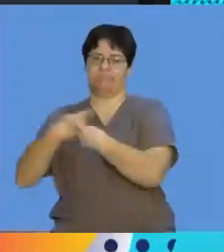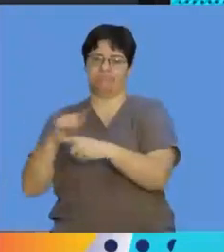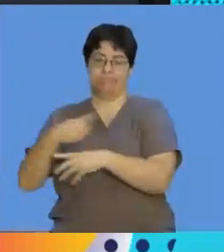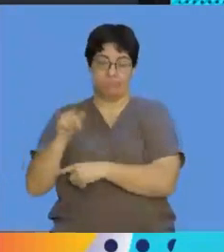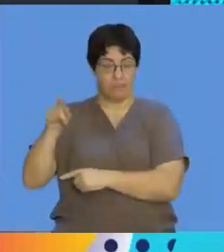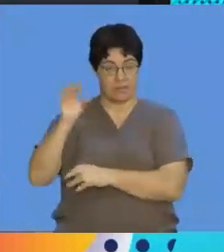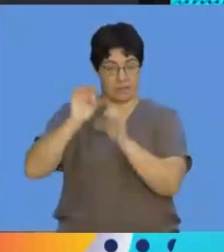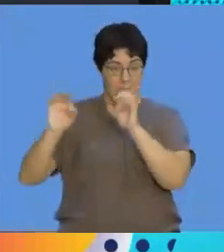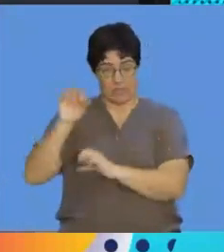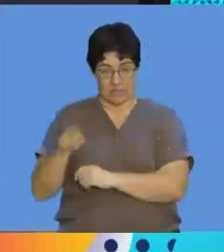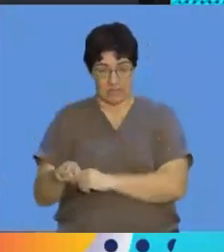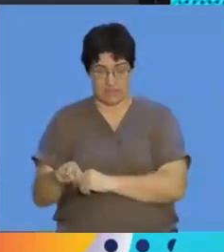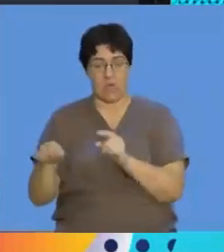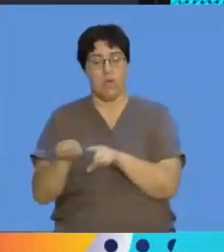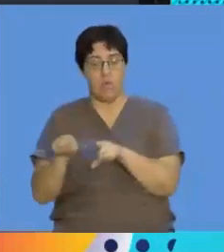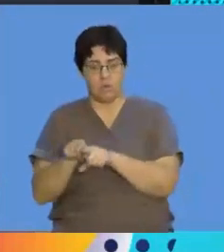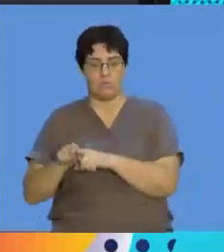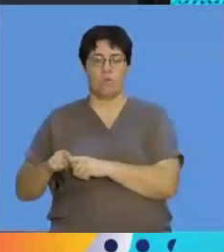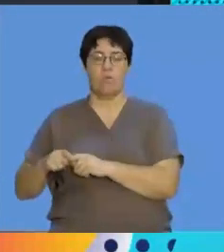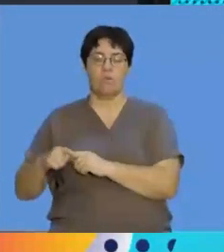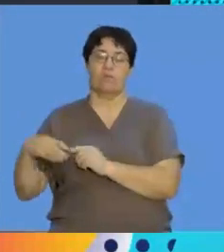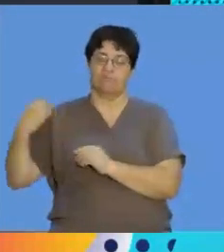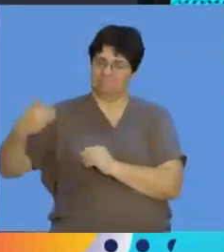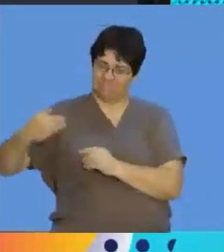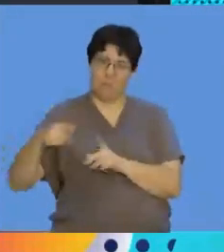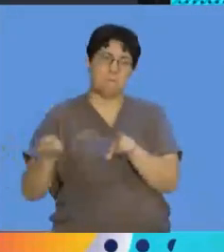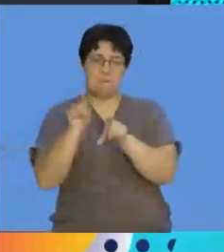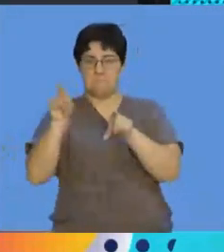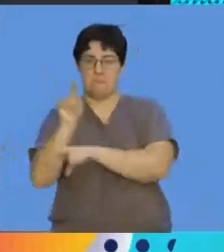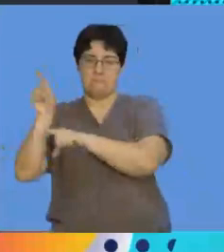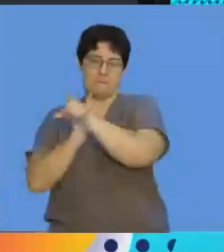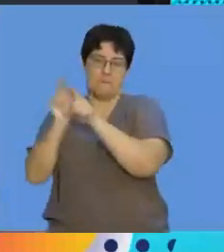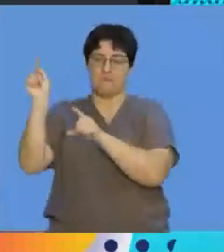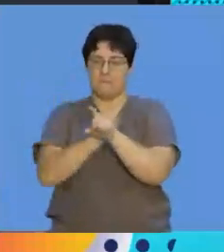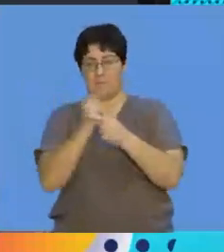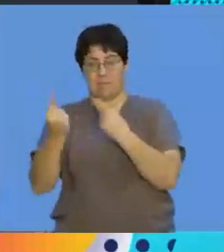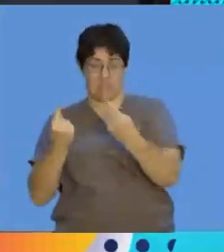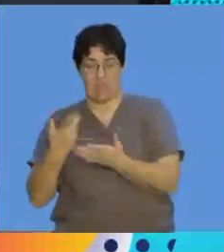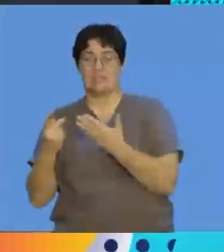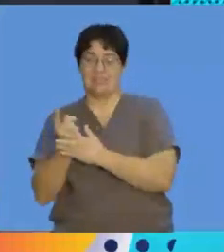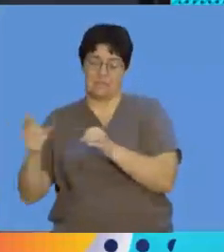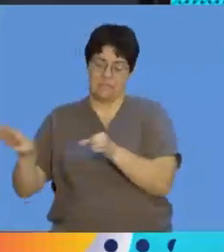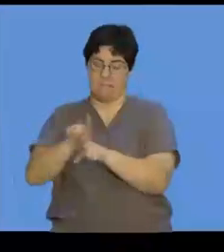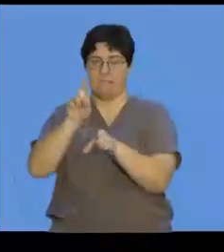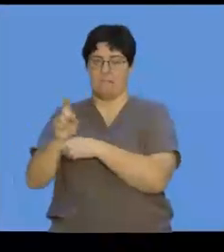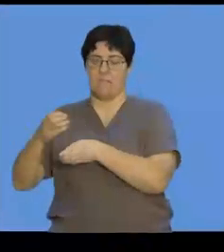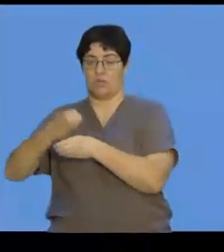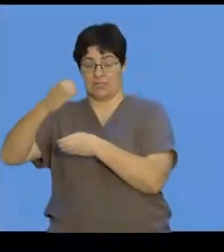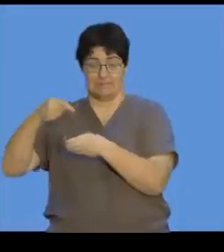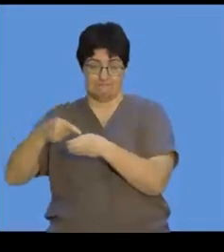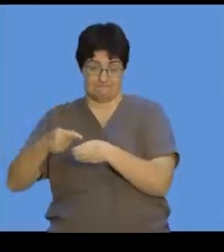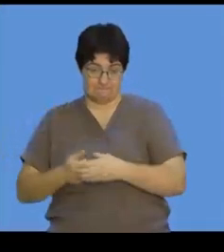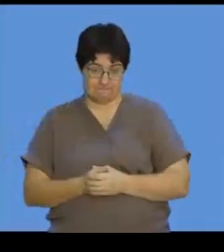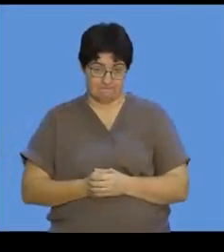particles, and also high frequency of collisions between the particles themselves as well as the walls of the container, right?